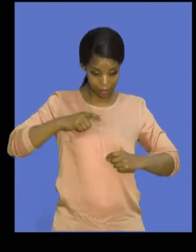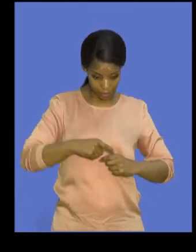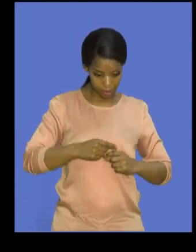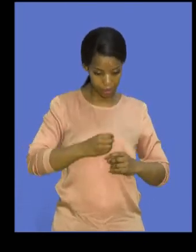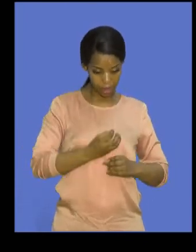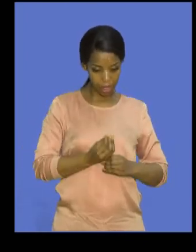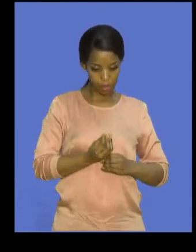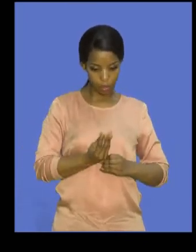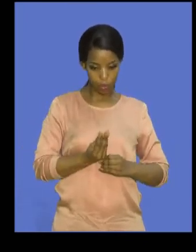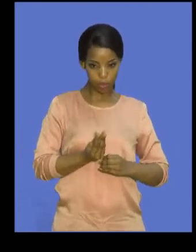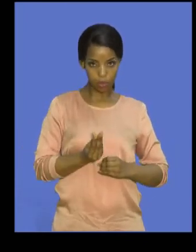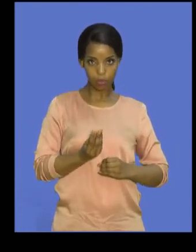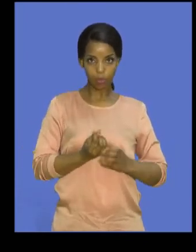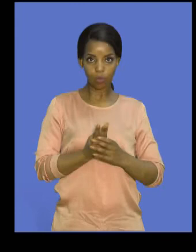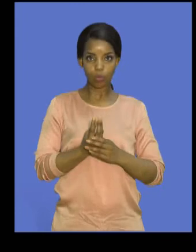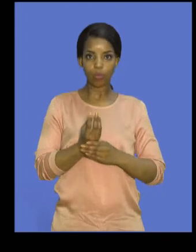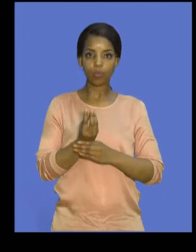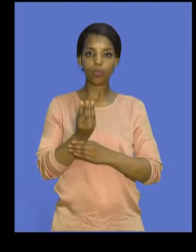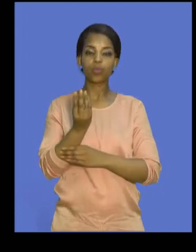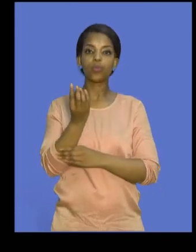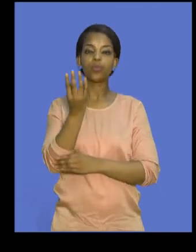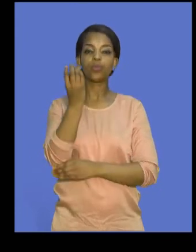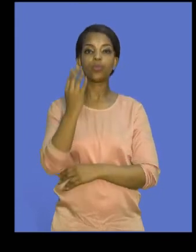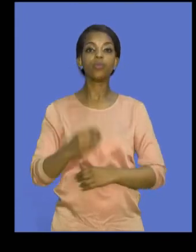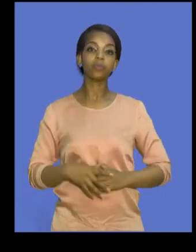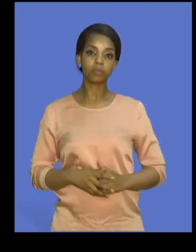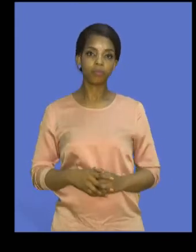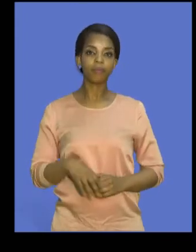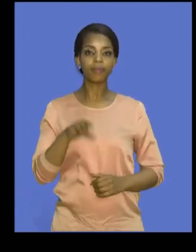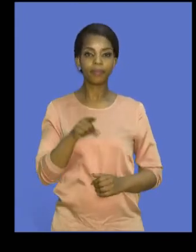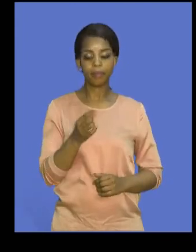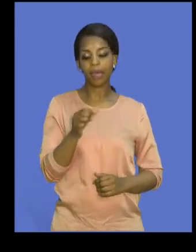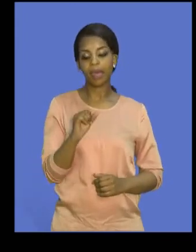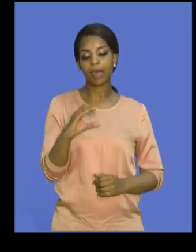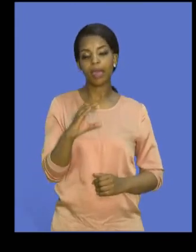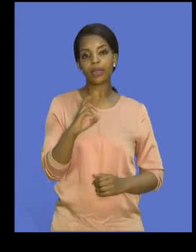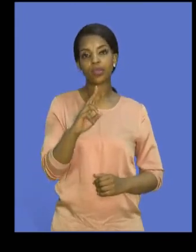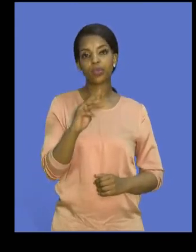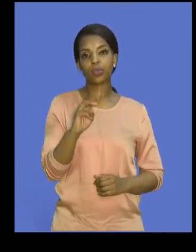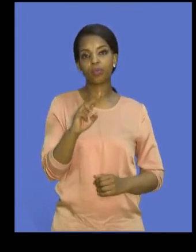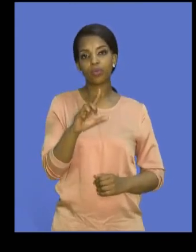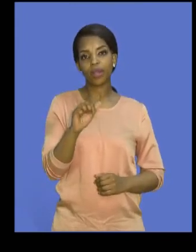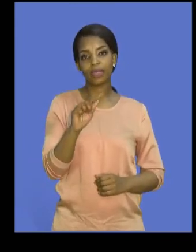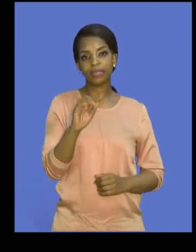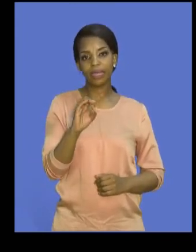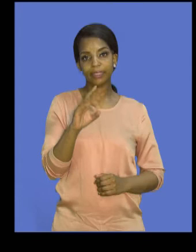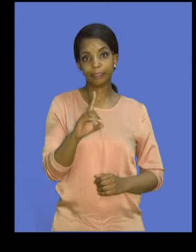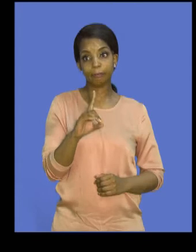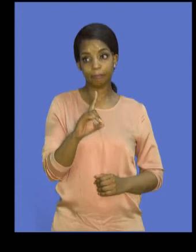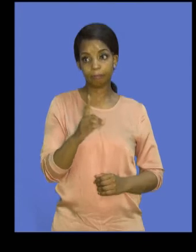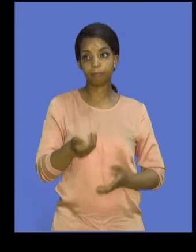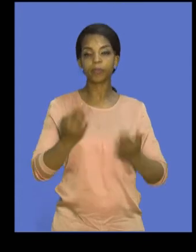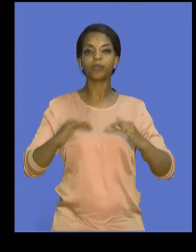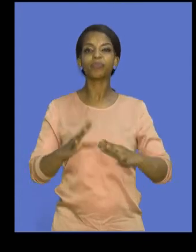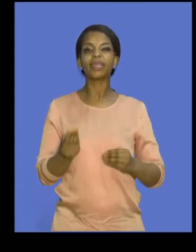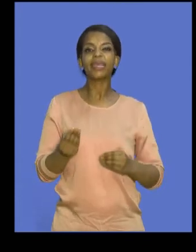that's what the accumulated amount is. Interest will be how much is it growing by, and then